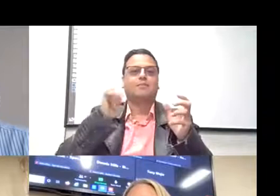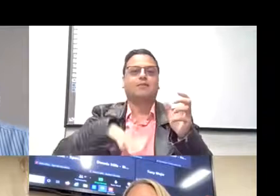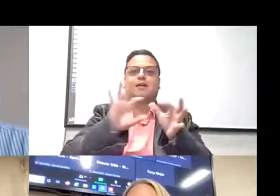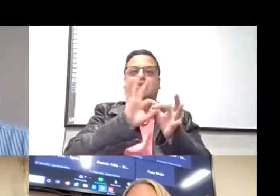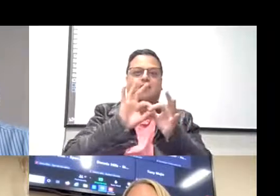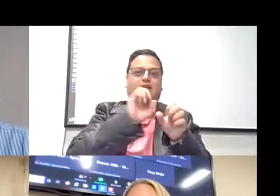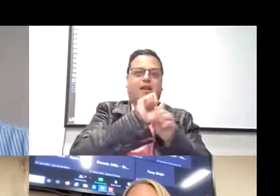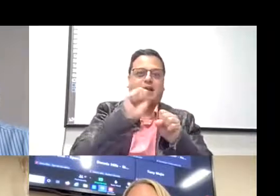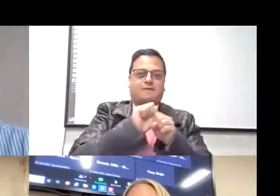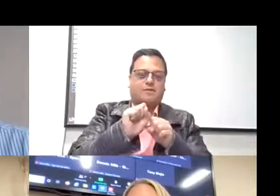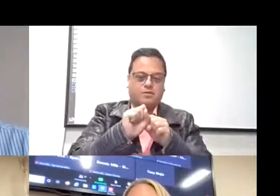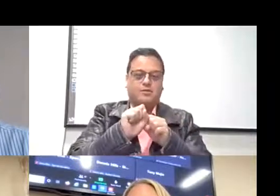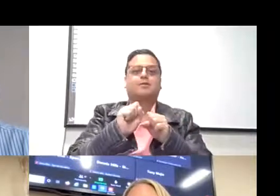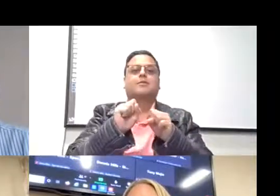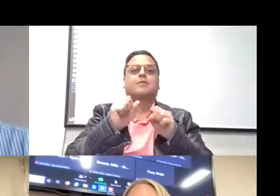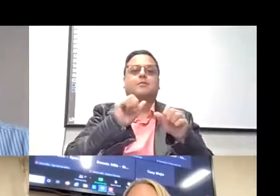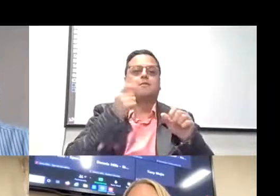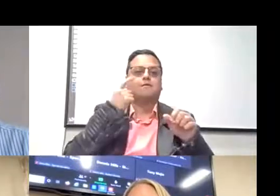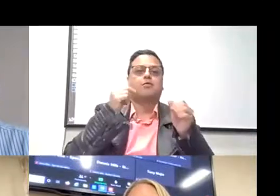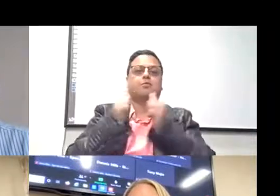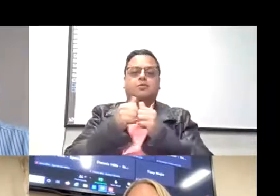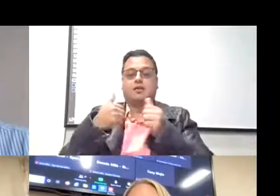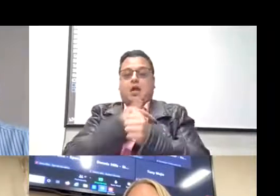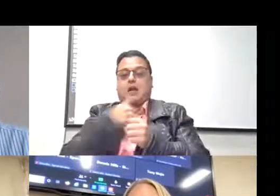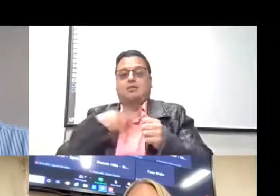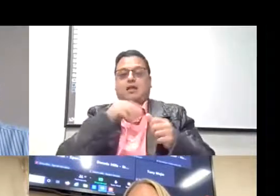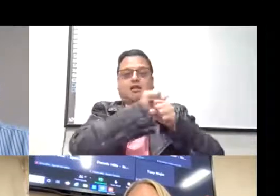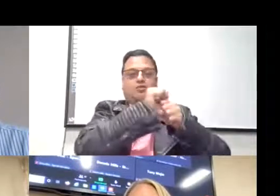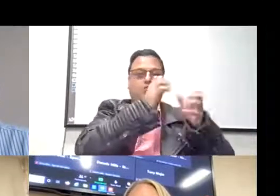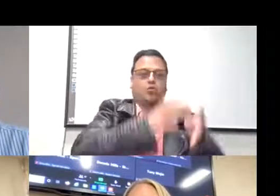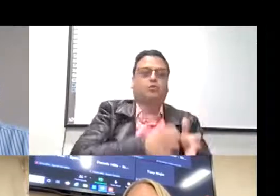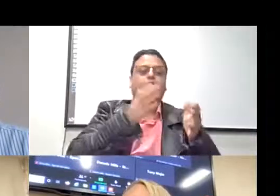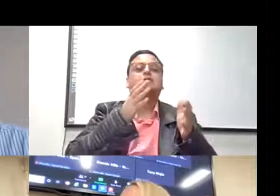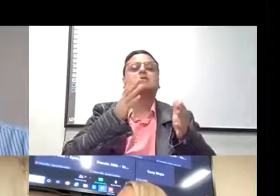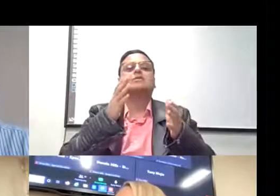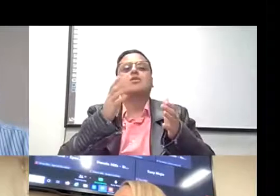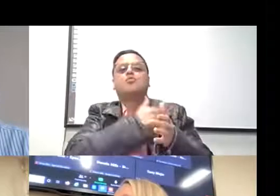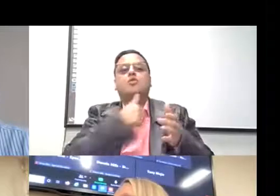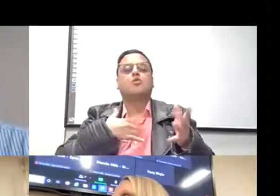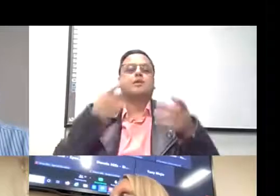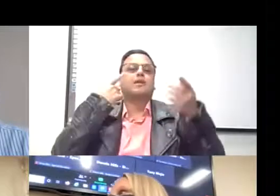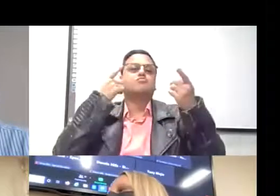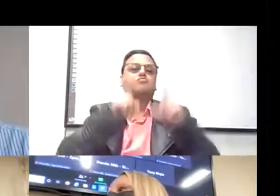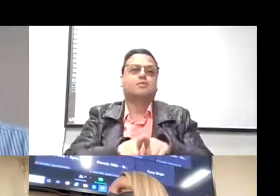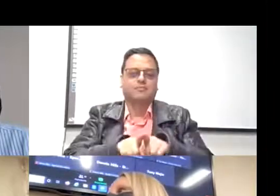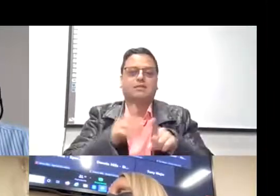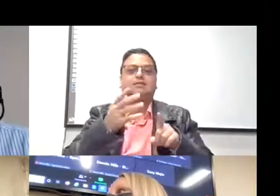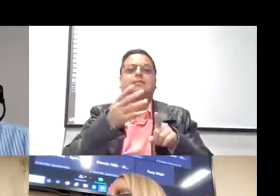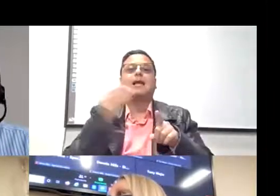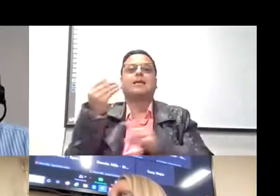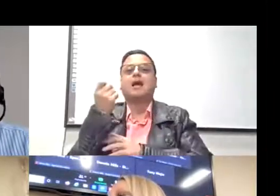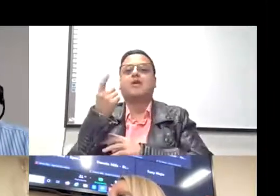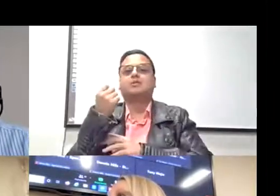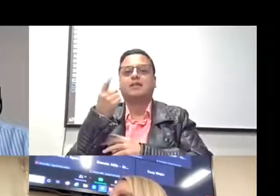effort between the trades and us, and to really come forward with an agreement and an understanding,